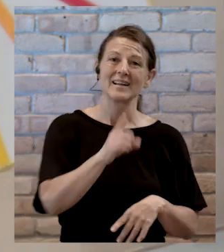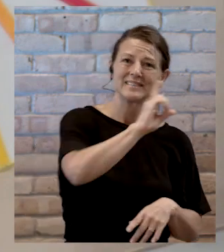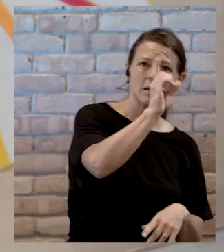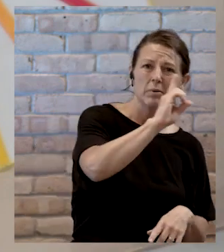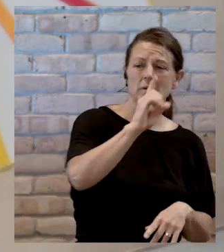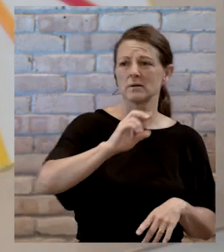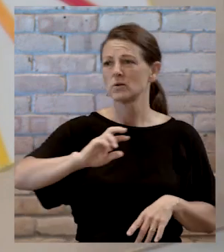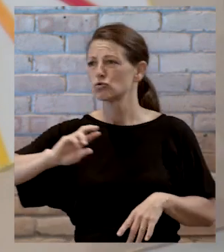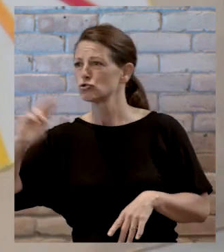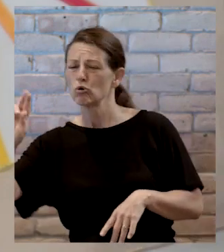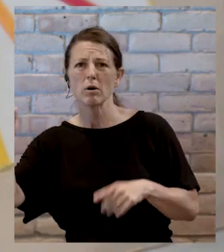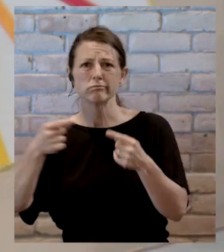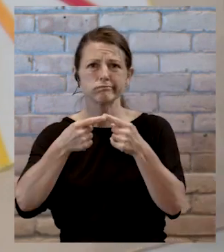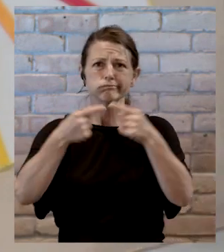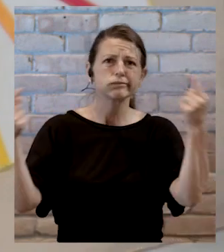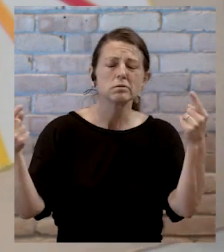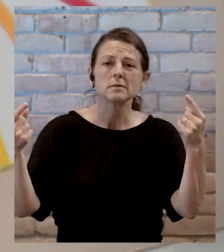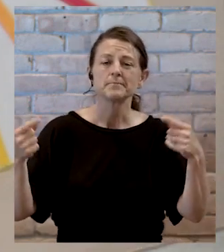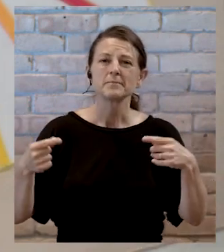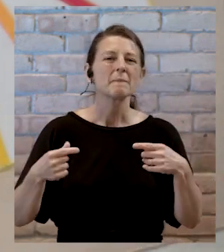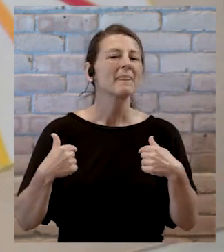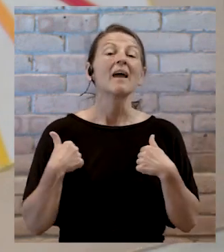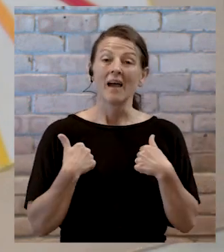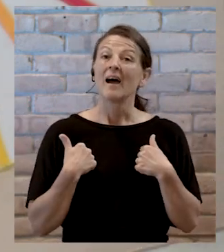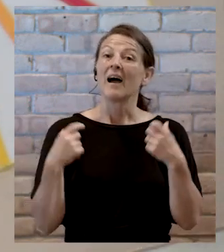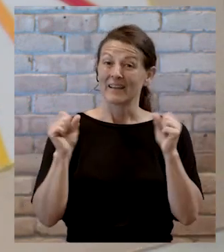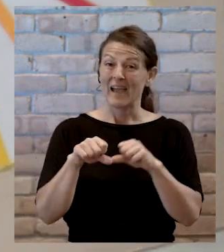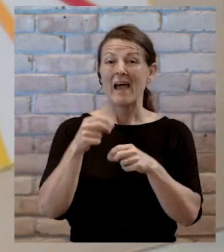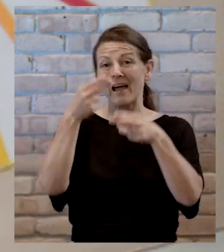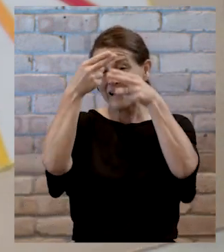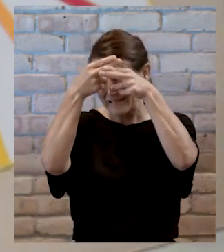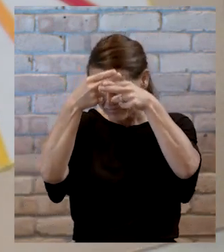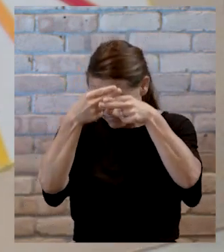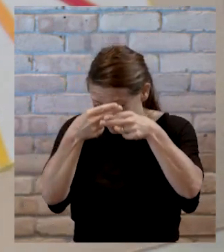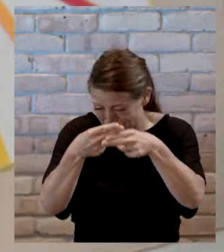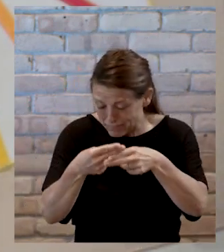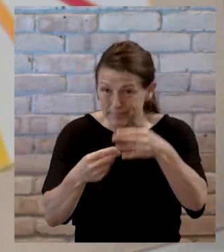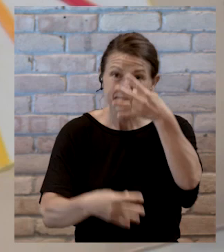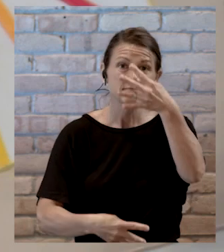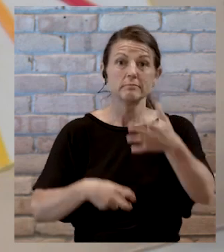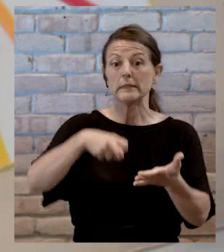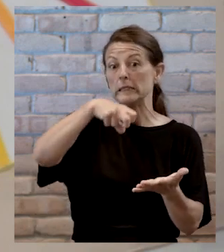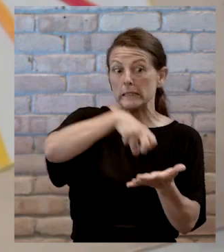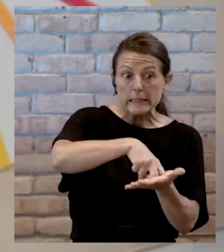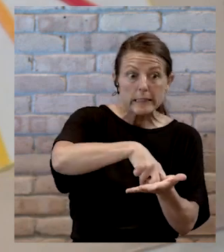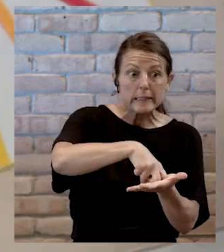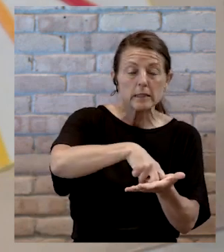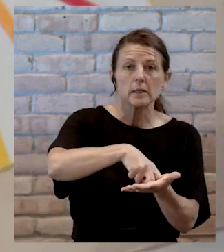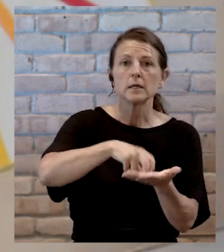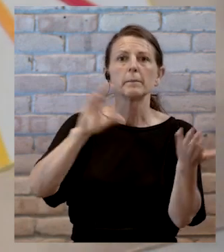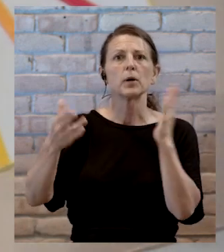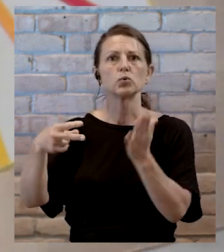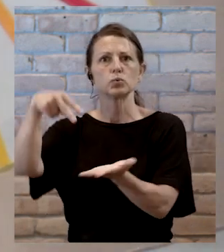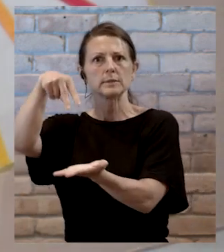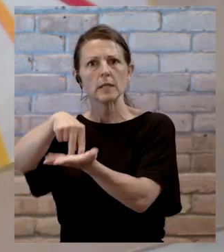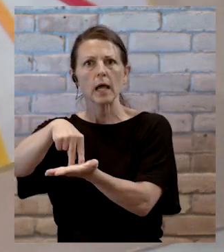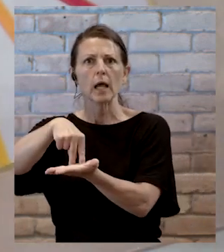versus Republican. And I could go on and on and on. It's kneeling versus